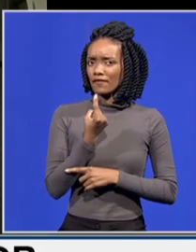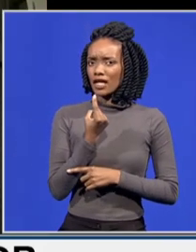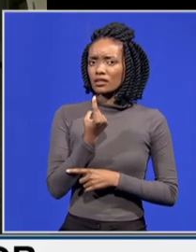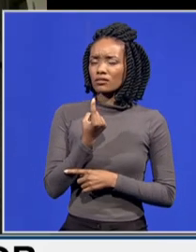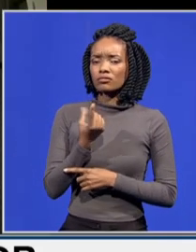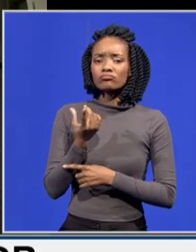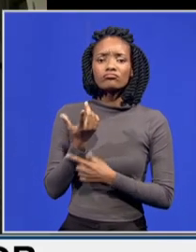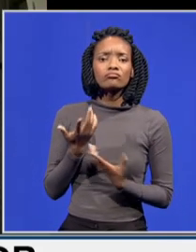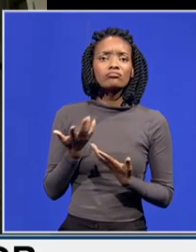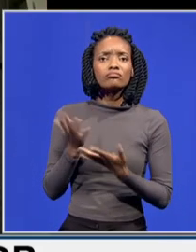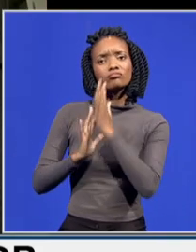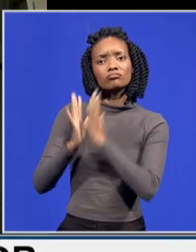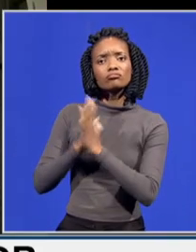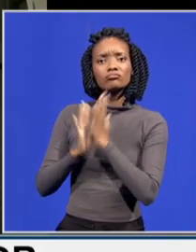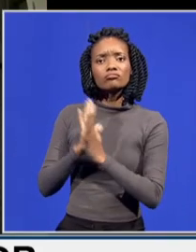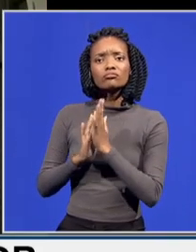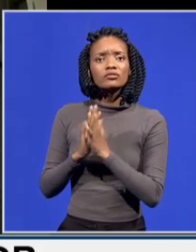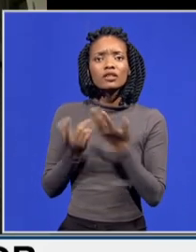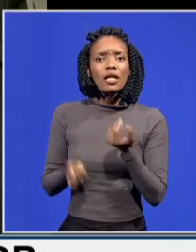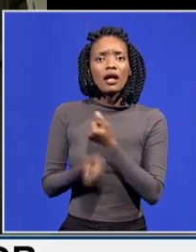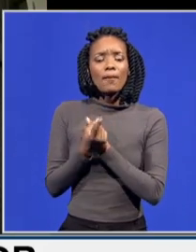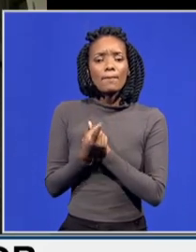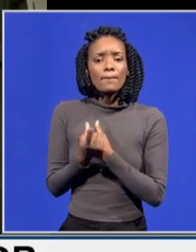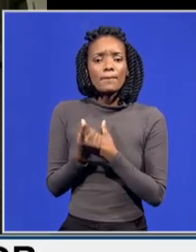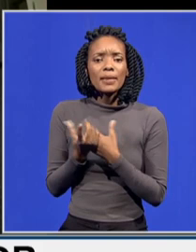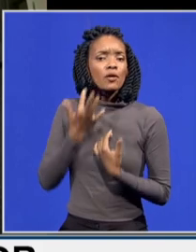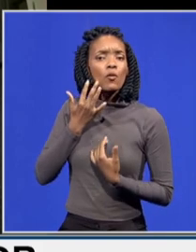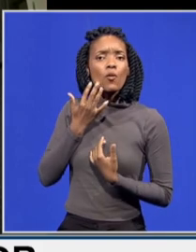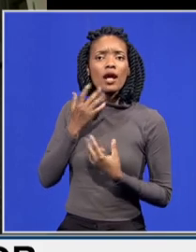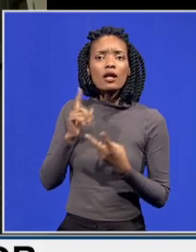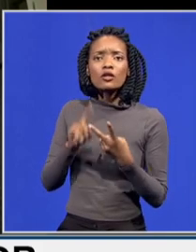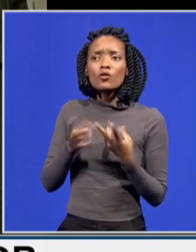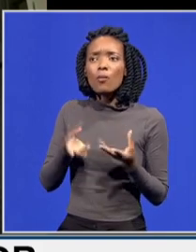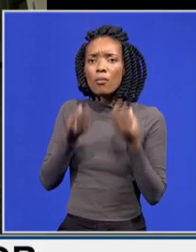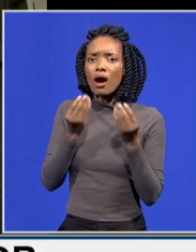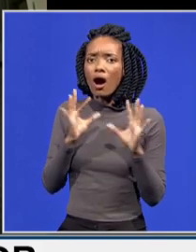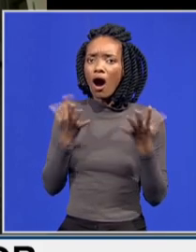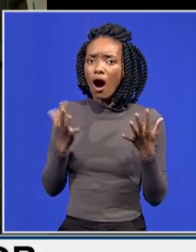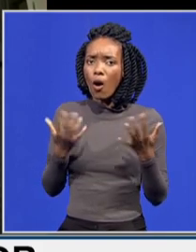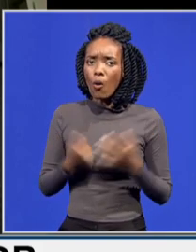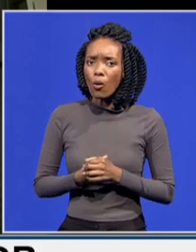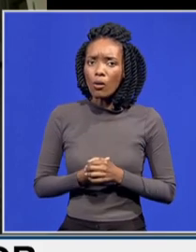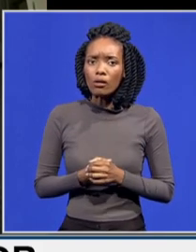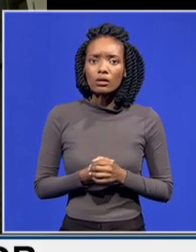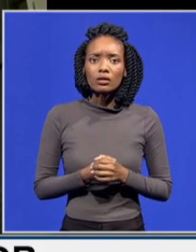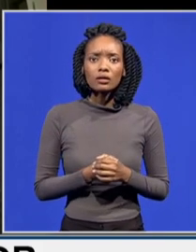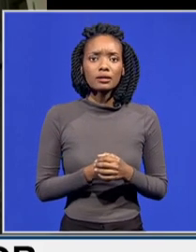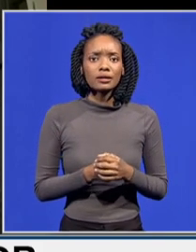about when this happened and how you found out about the passing of Dr. George.